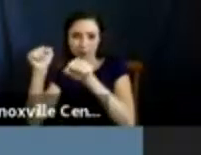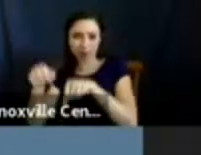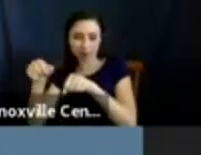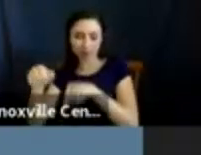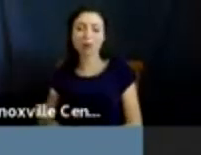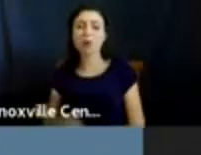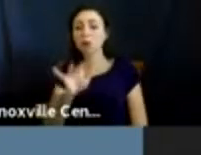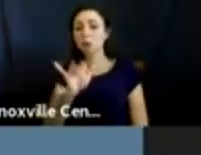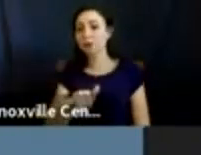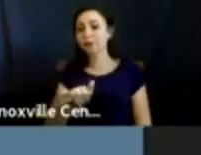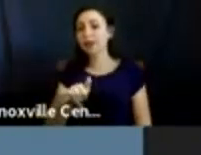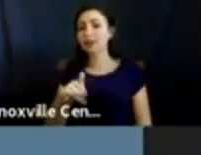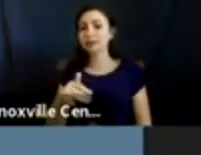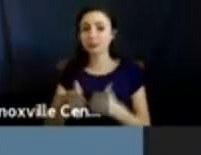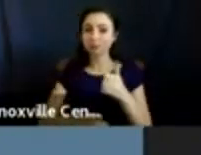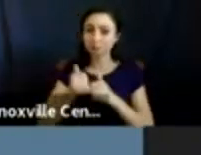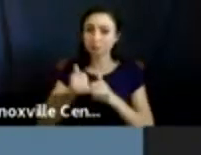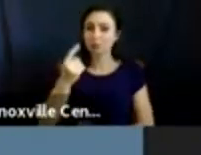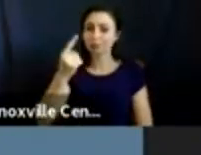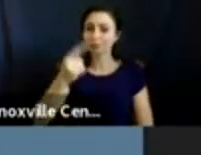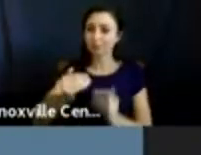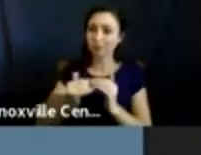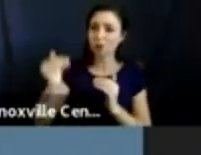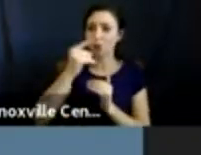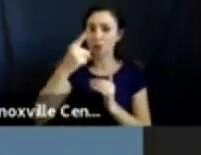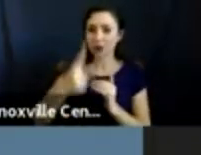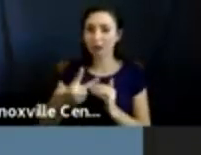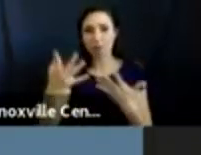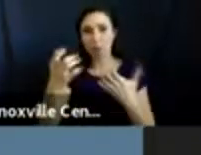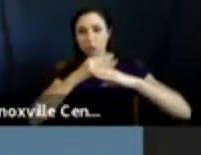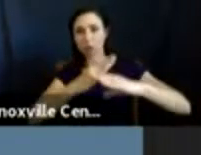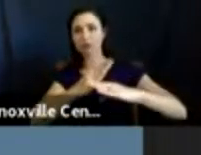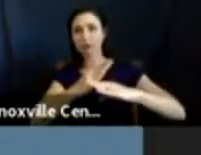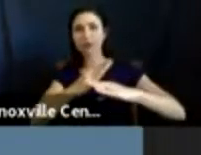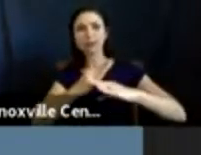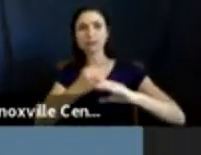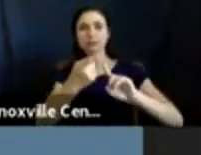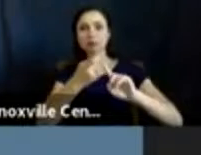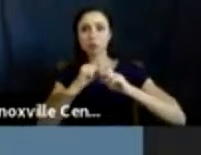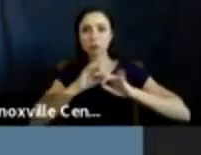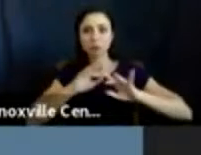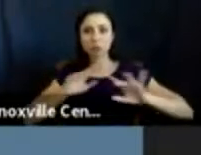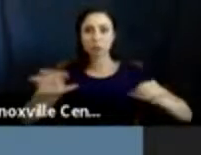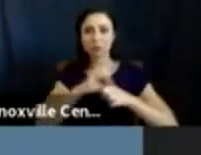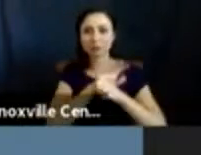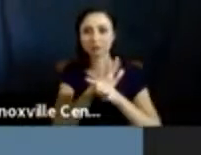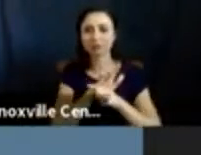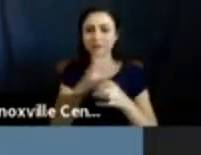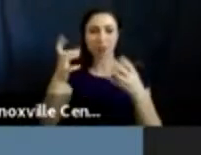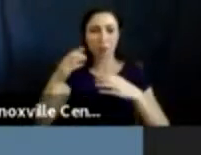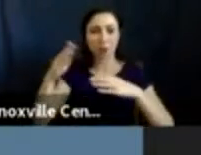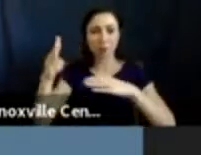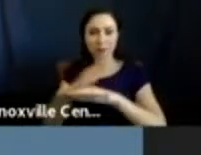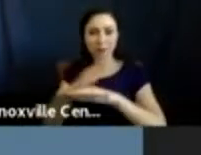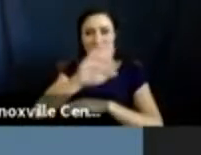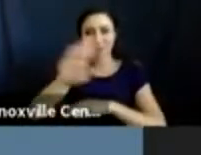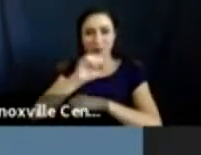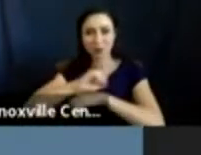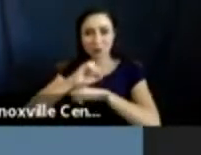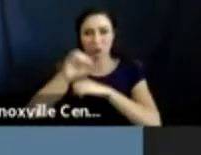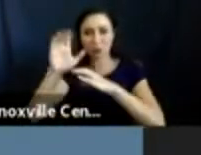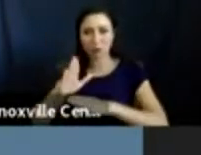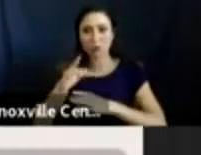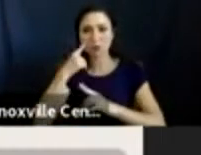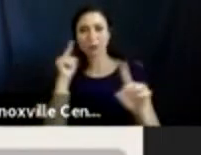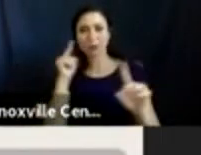spread of the virus, as well as the sense of what Tennesseans seem to want businesses and their employees to do in order to help in that